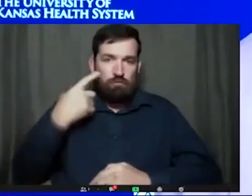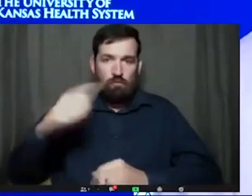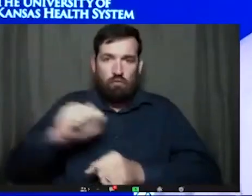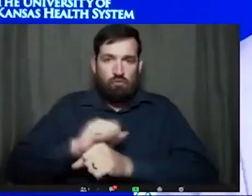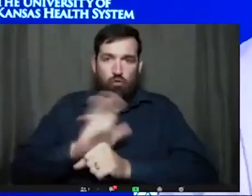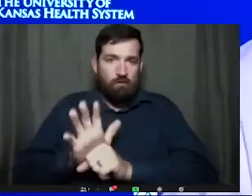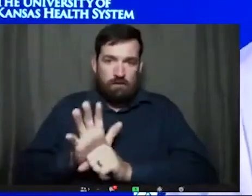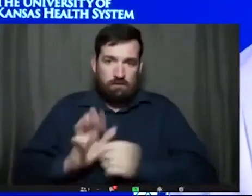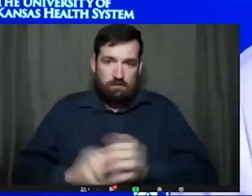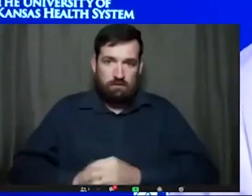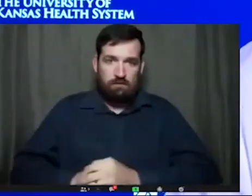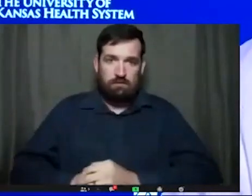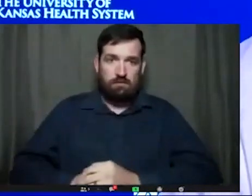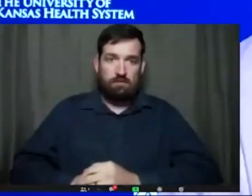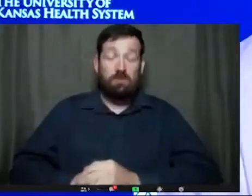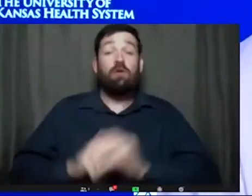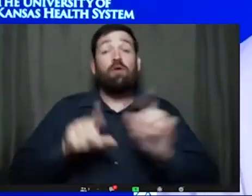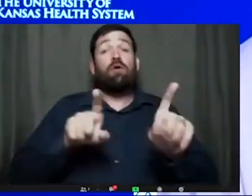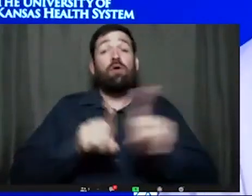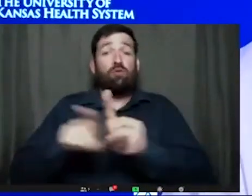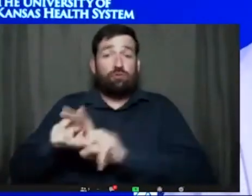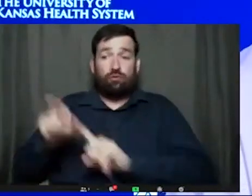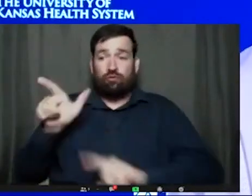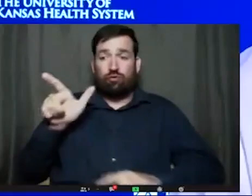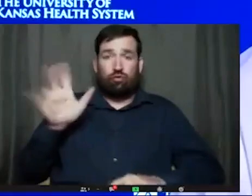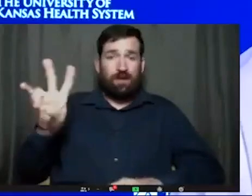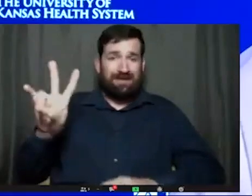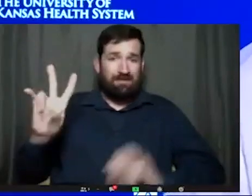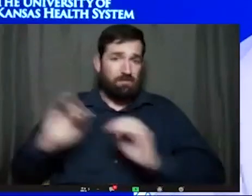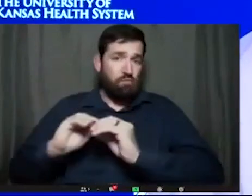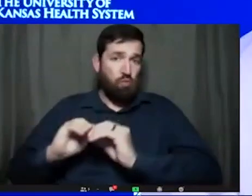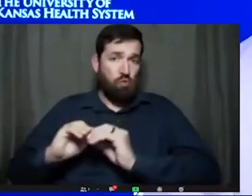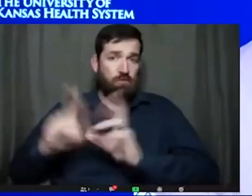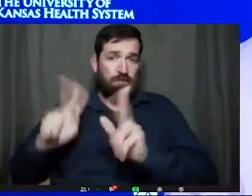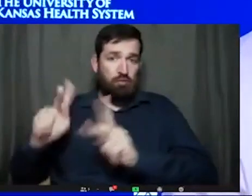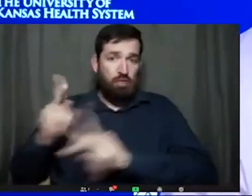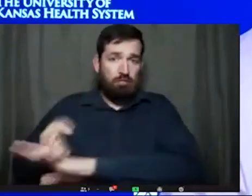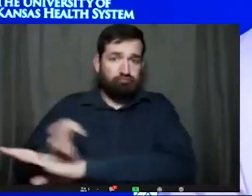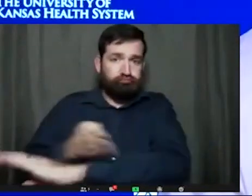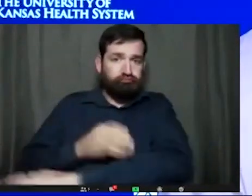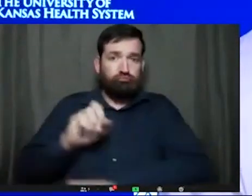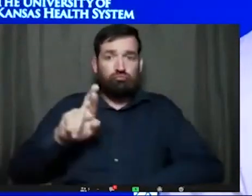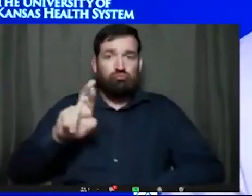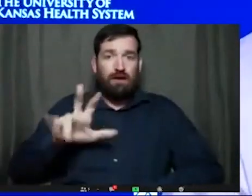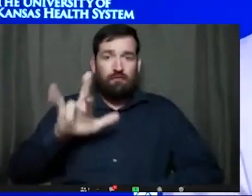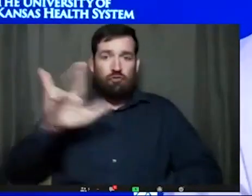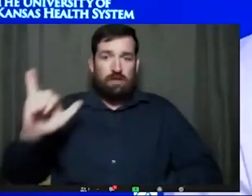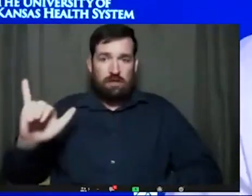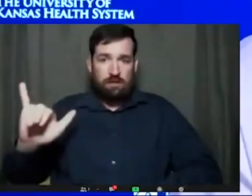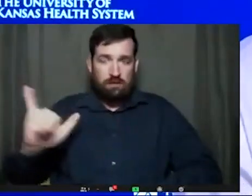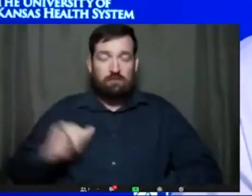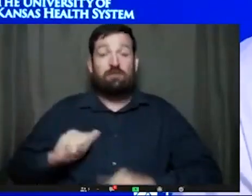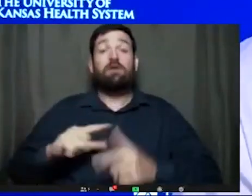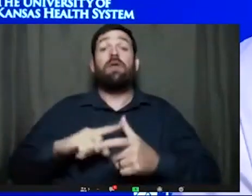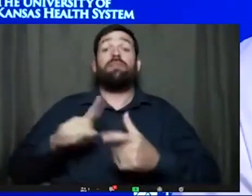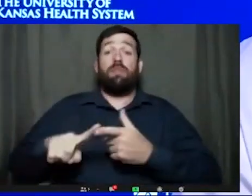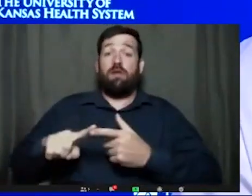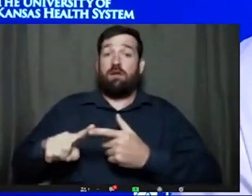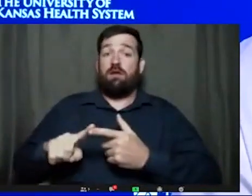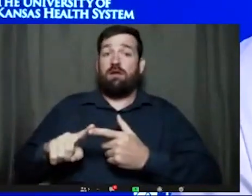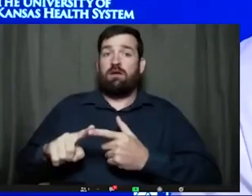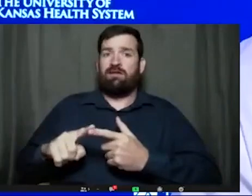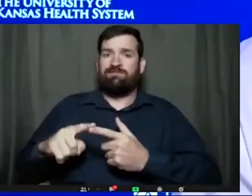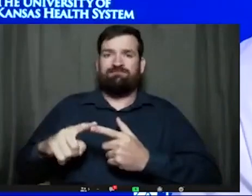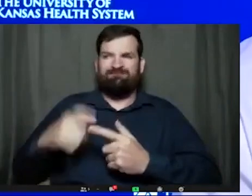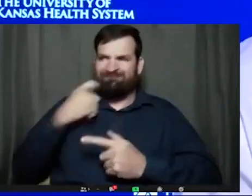itself. Also, 27 additional patients in that recovery period, so a total of 62. And then we did have our last death